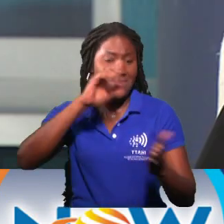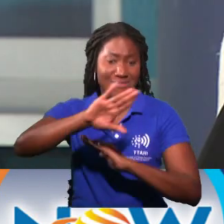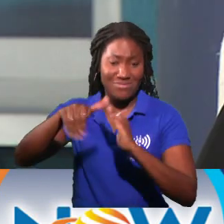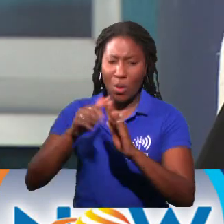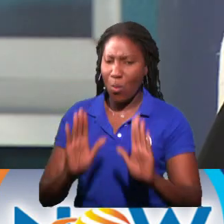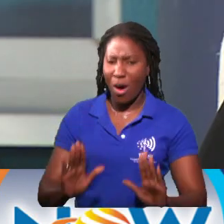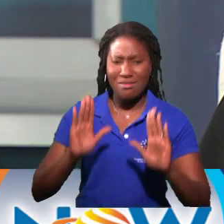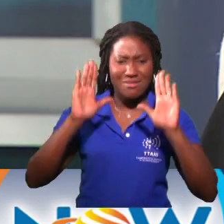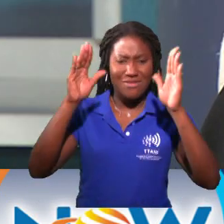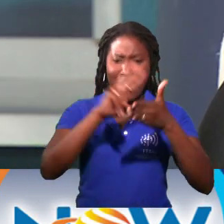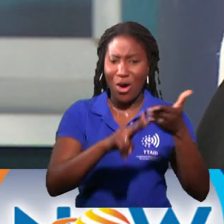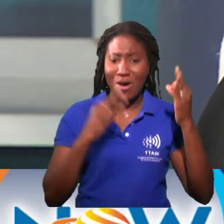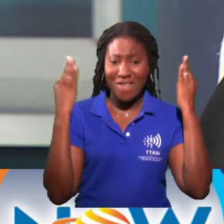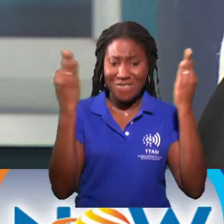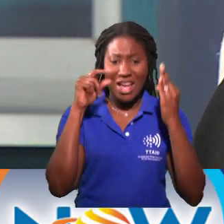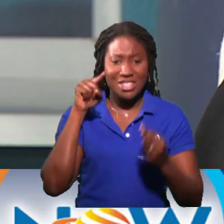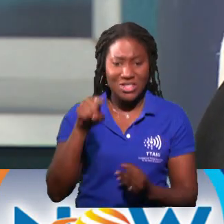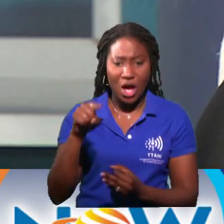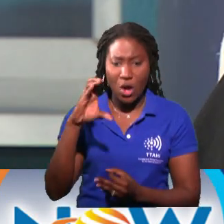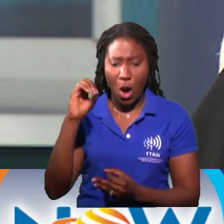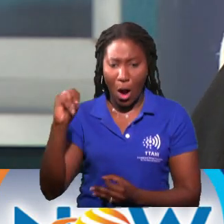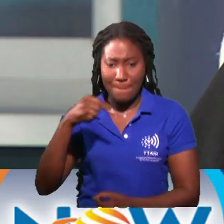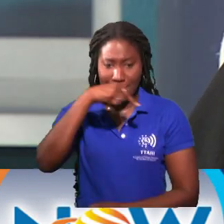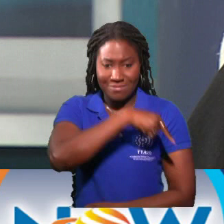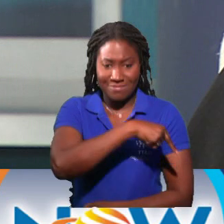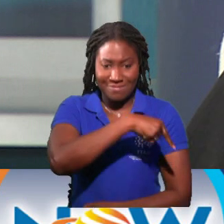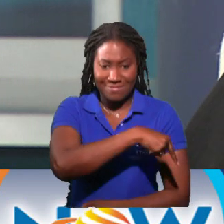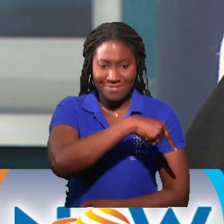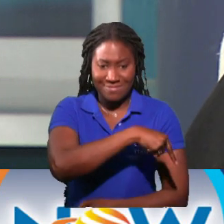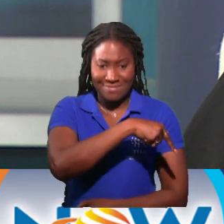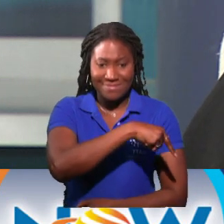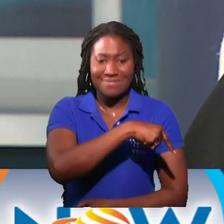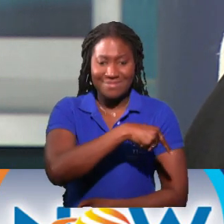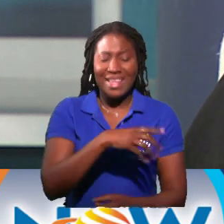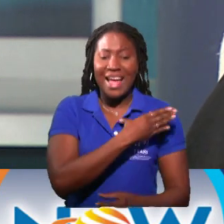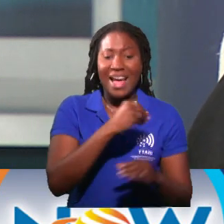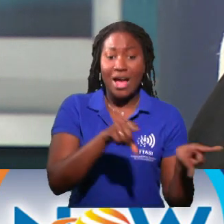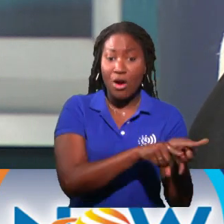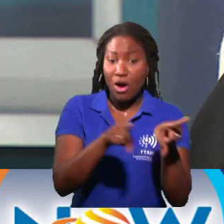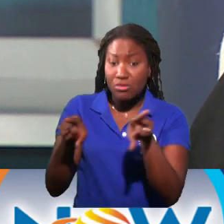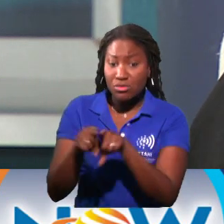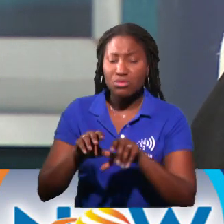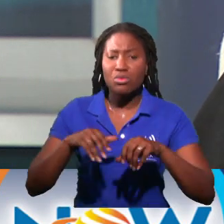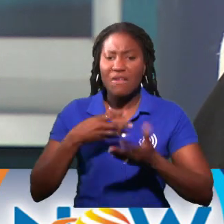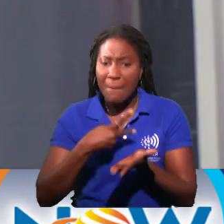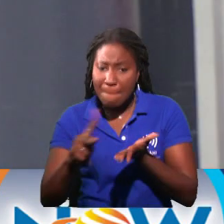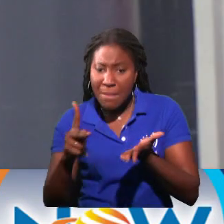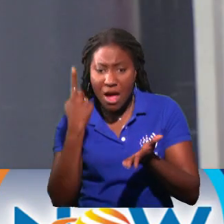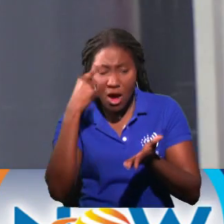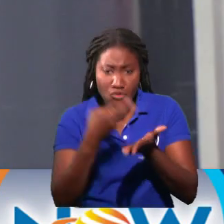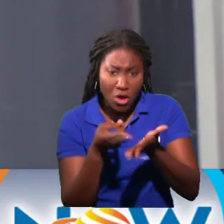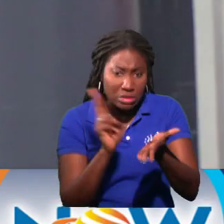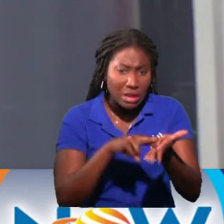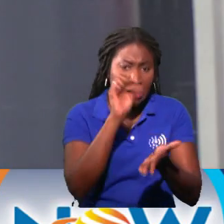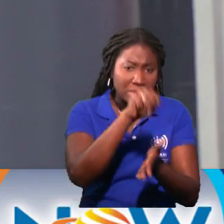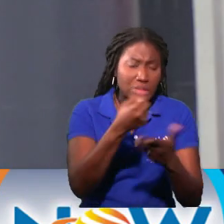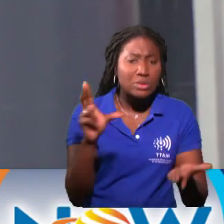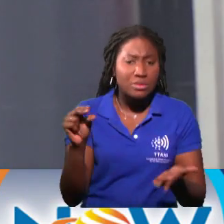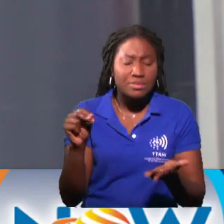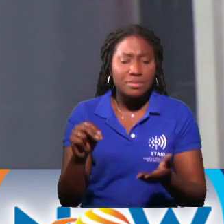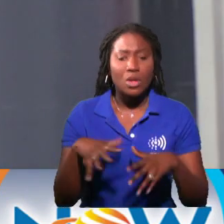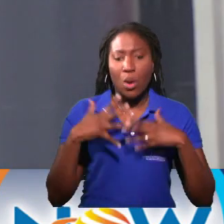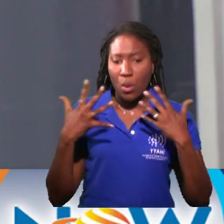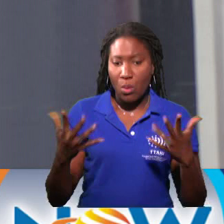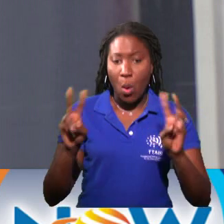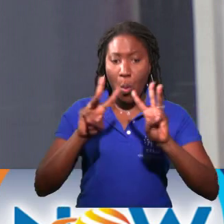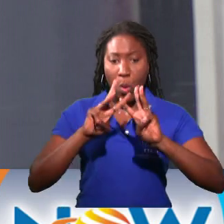Wonderful. bocaslitfest.com, that's the website that you need to go to. Now, what about fees? Are there any registration fees attached to these events? The workshops